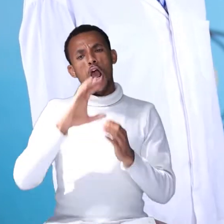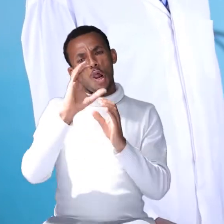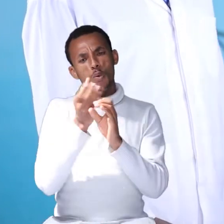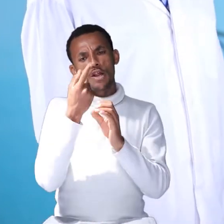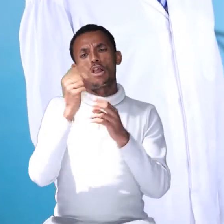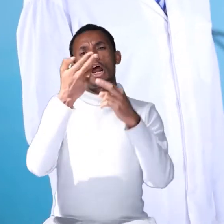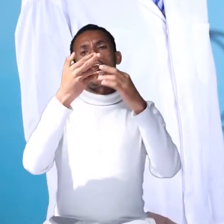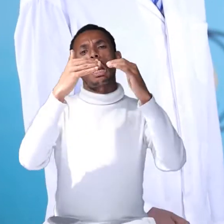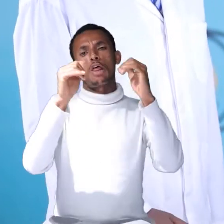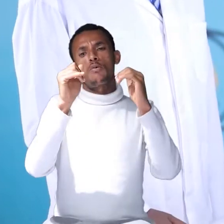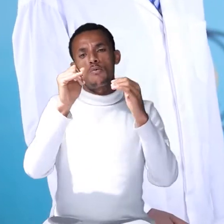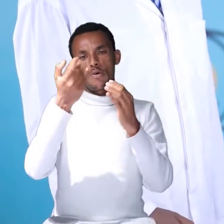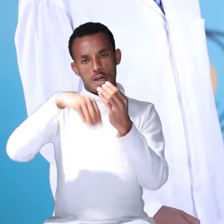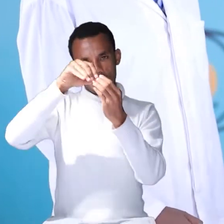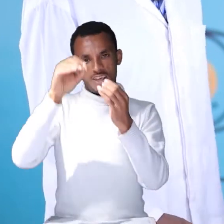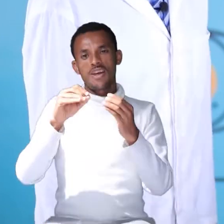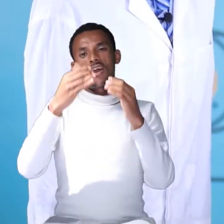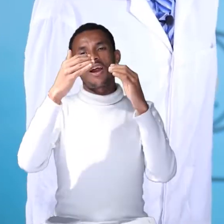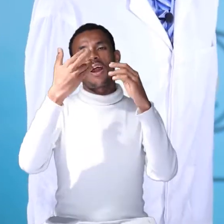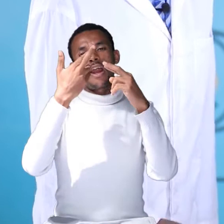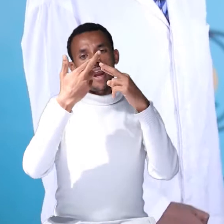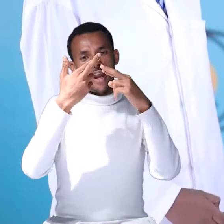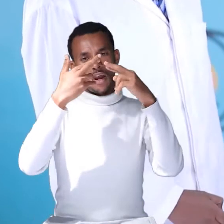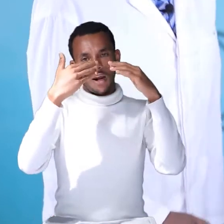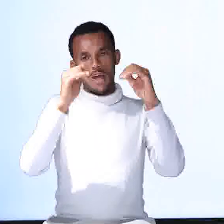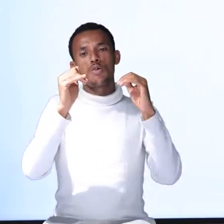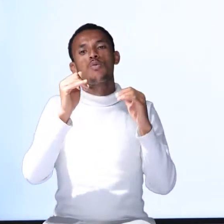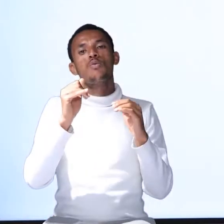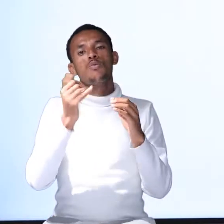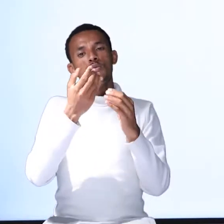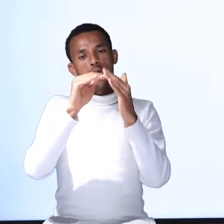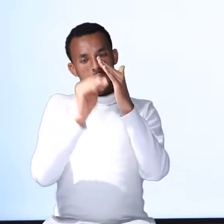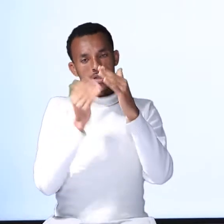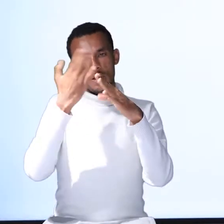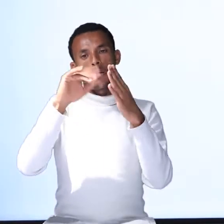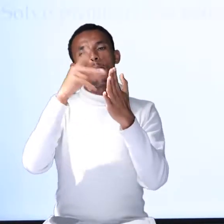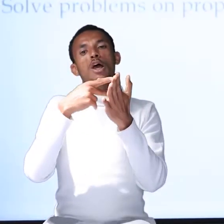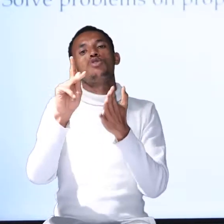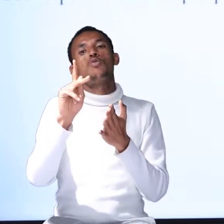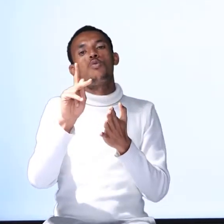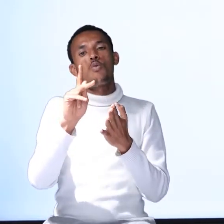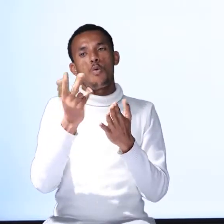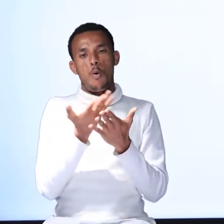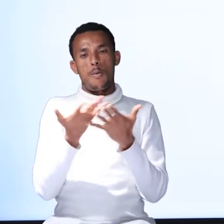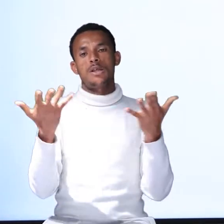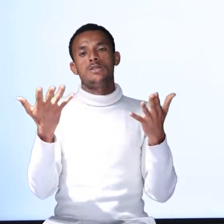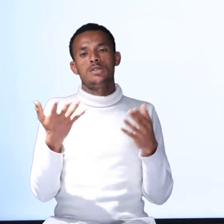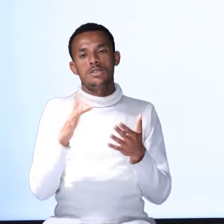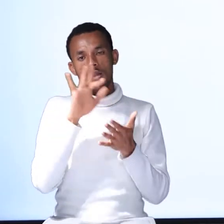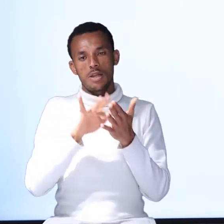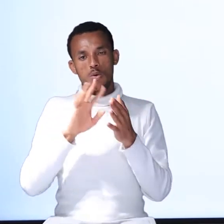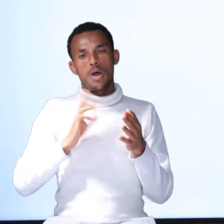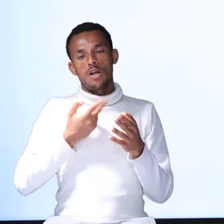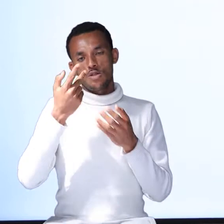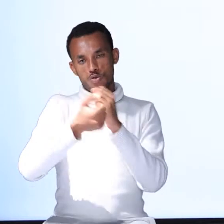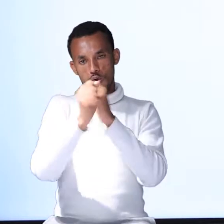Calculate the rate of increase and the rate of decrease in price of commodities in terms. We can